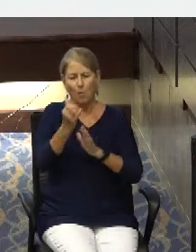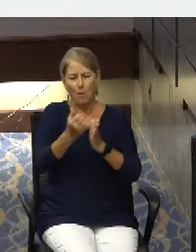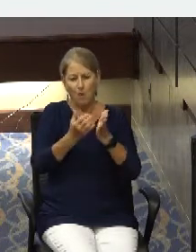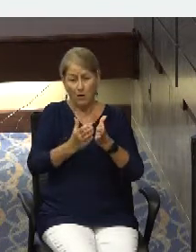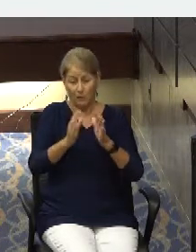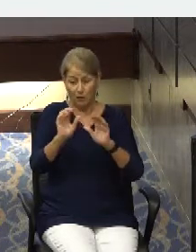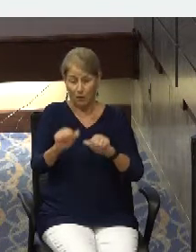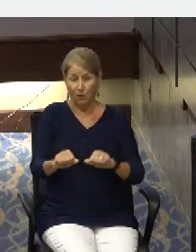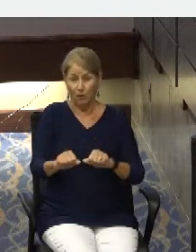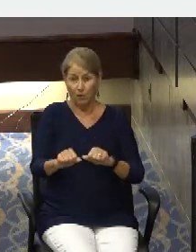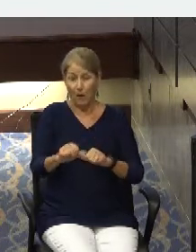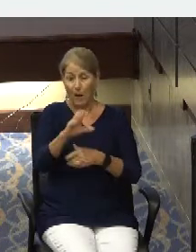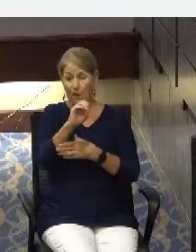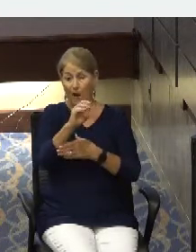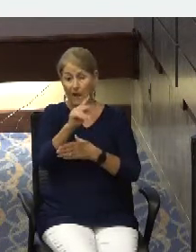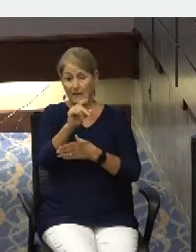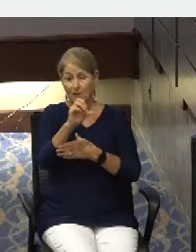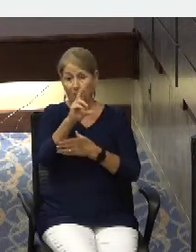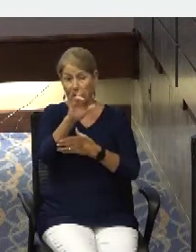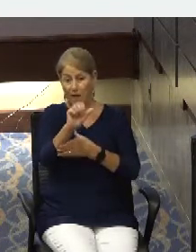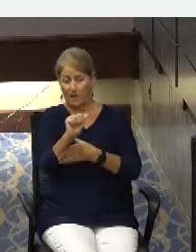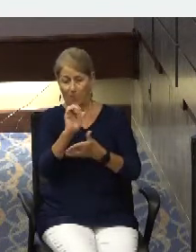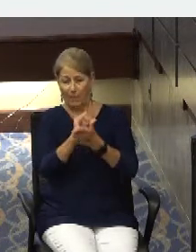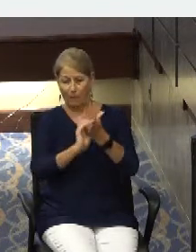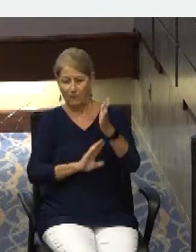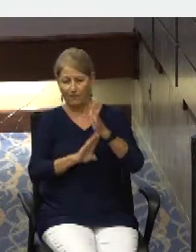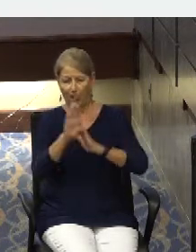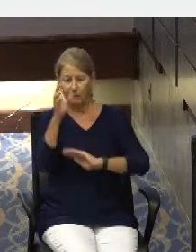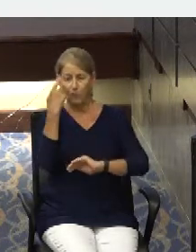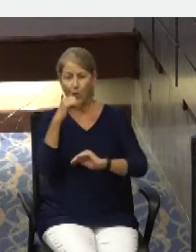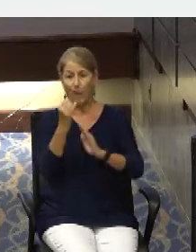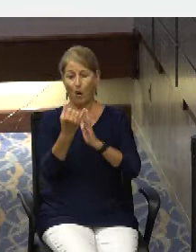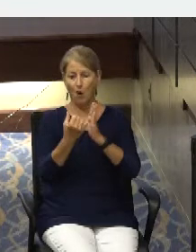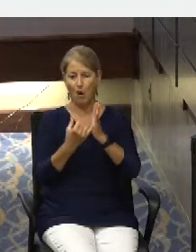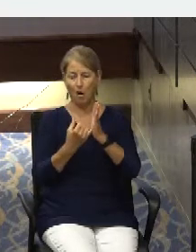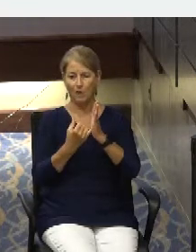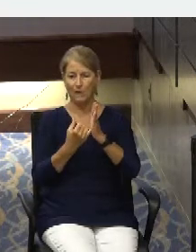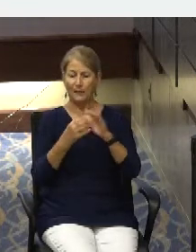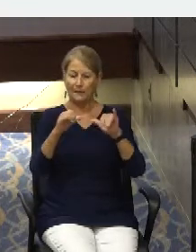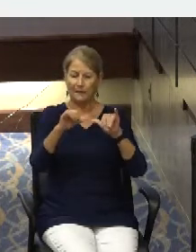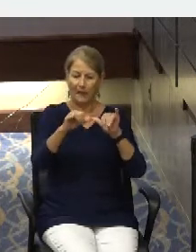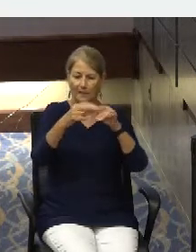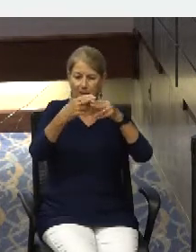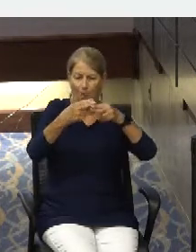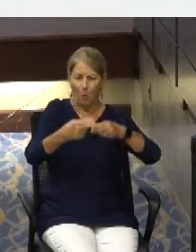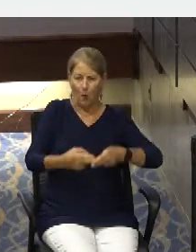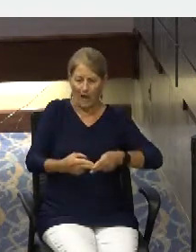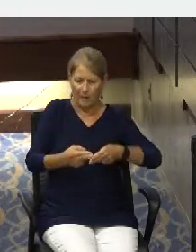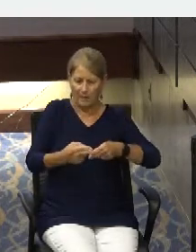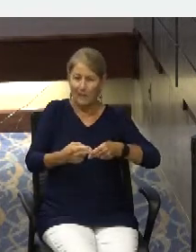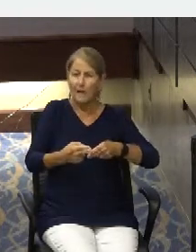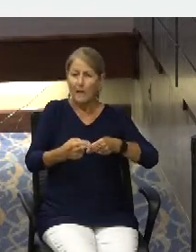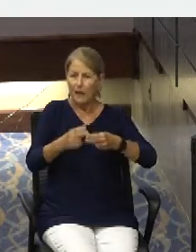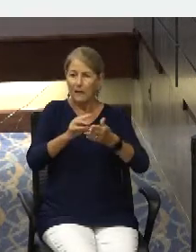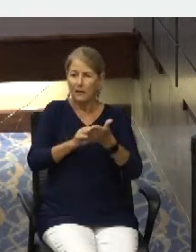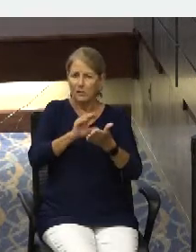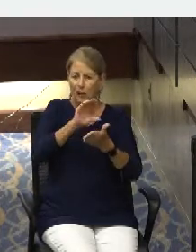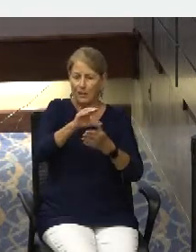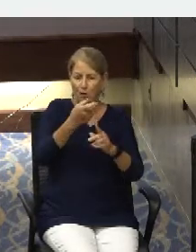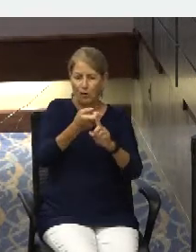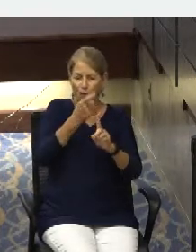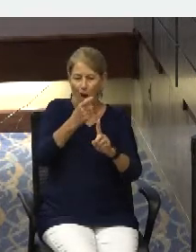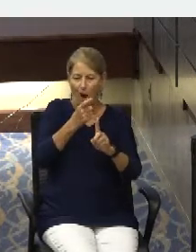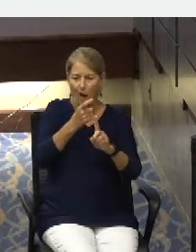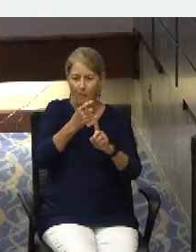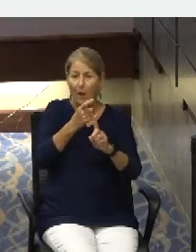So the criteria that we developed for these artworks were size, weight, and installation requirements from the architect. And then